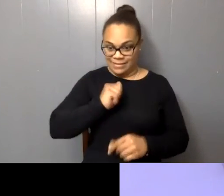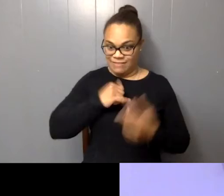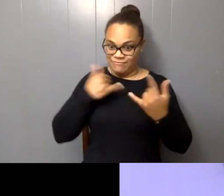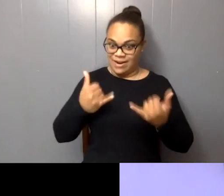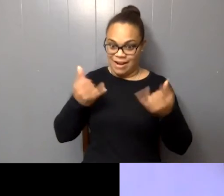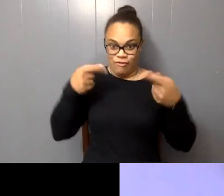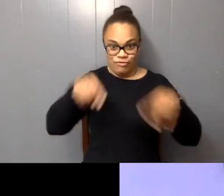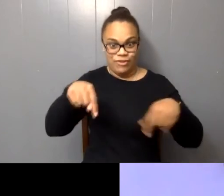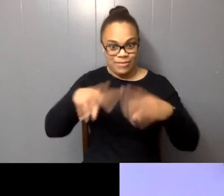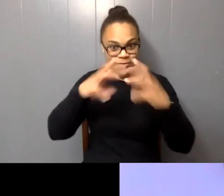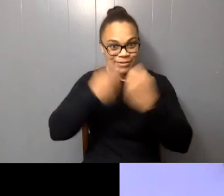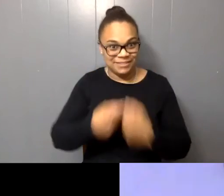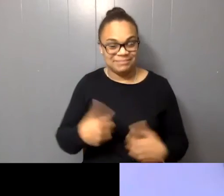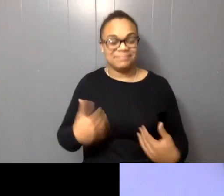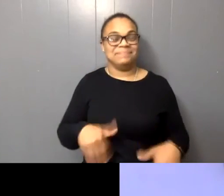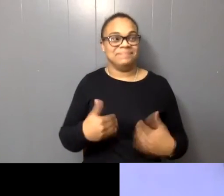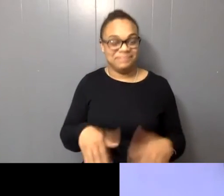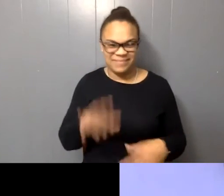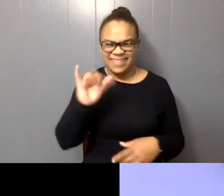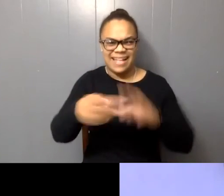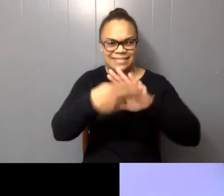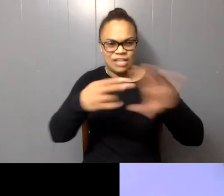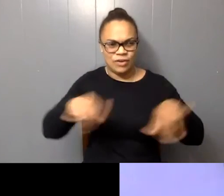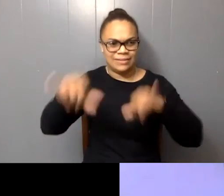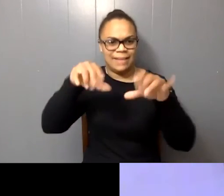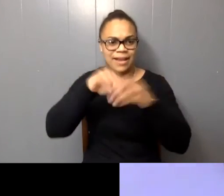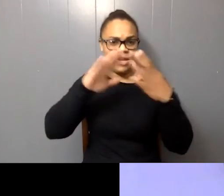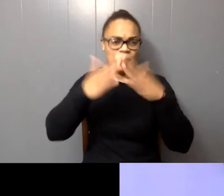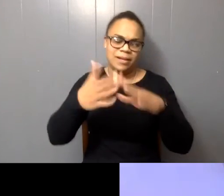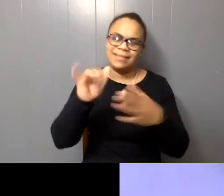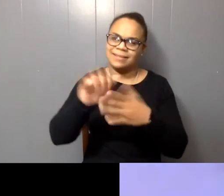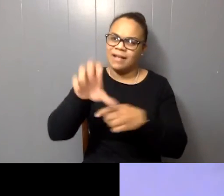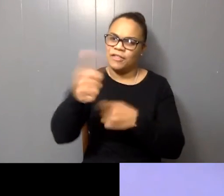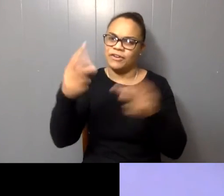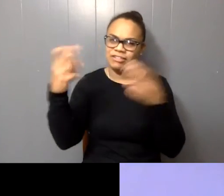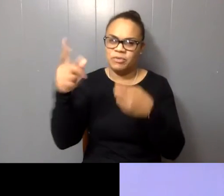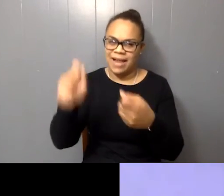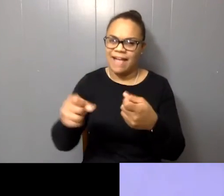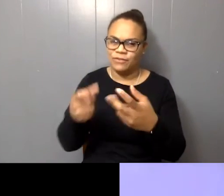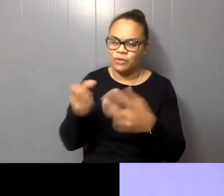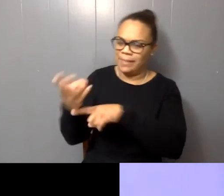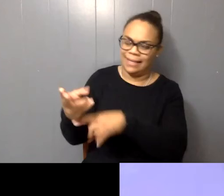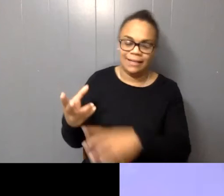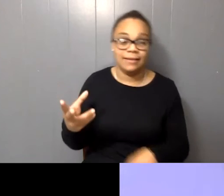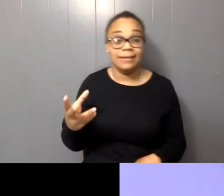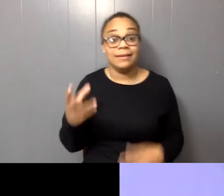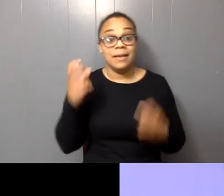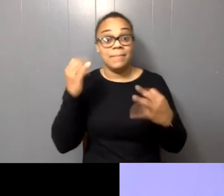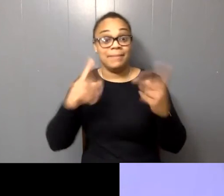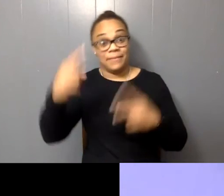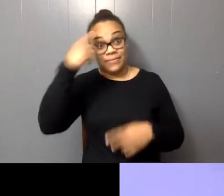within the community is also something that we're going to have to combat, because I know a lot of people, like, they feel like when it comes to bisexual